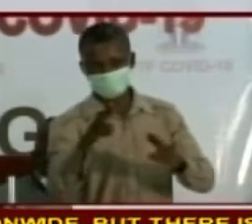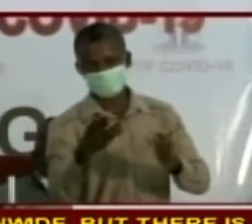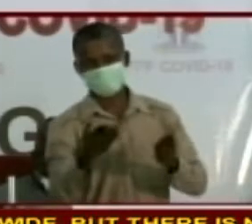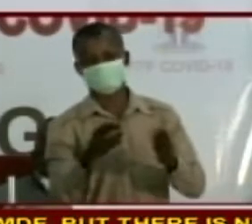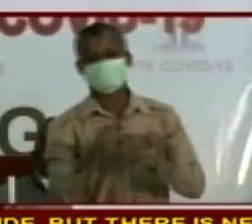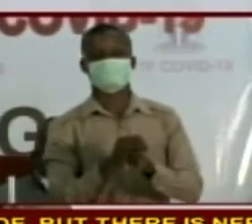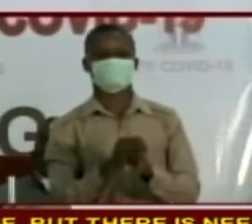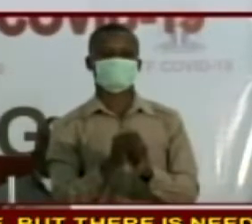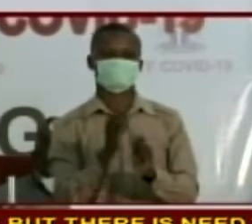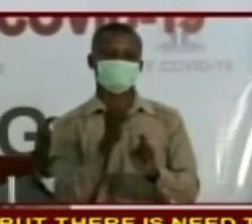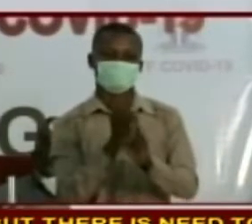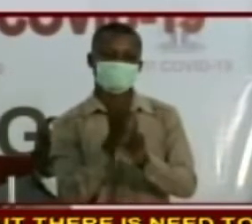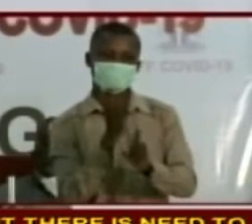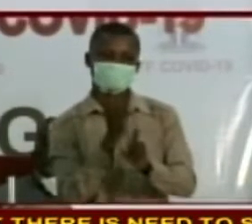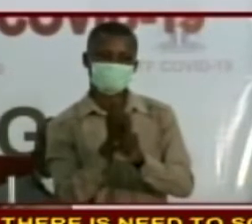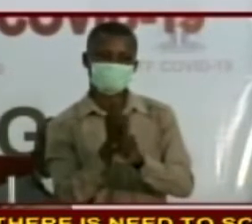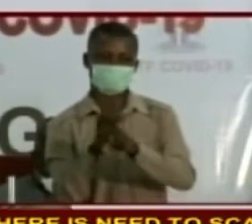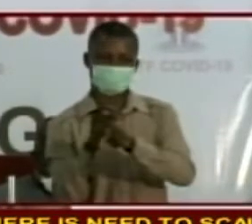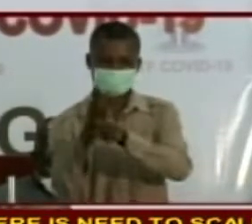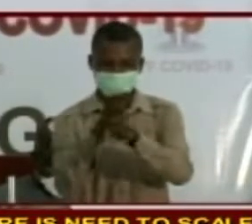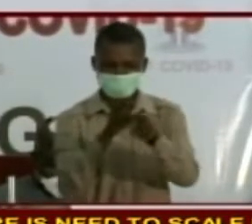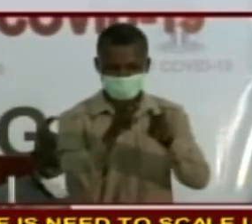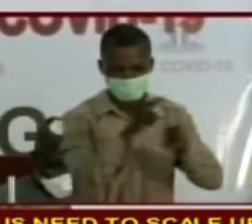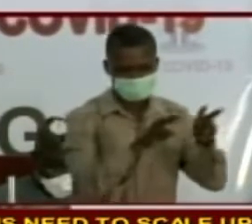inadequacy of surveillance system,